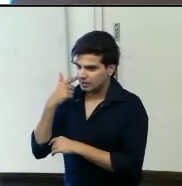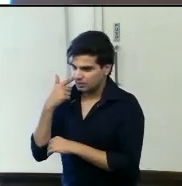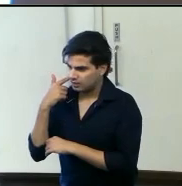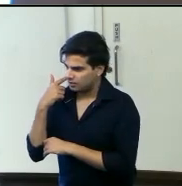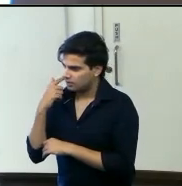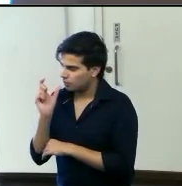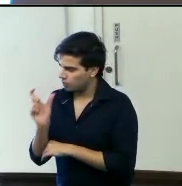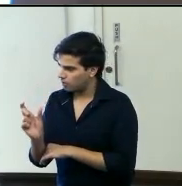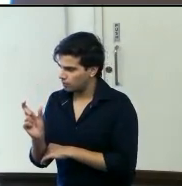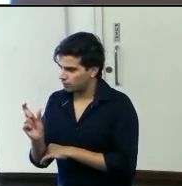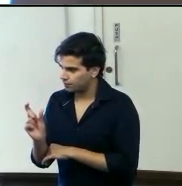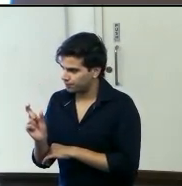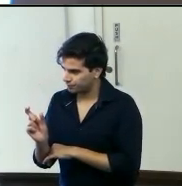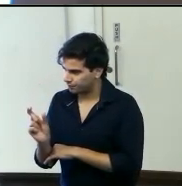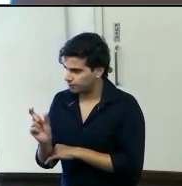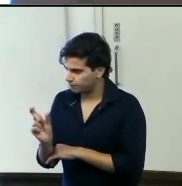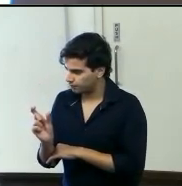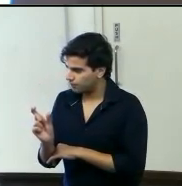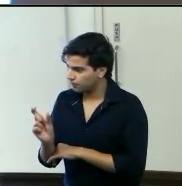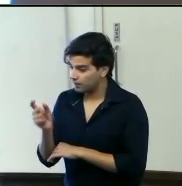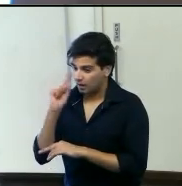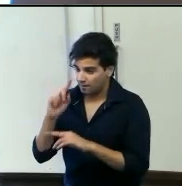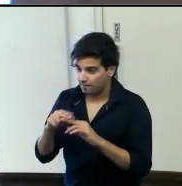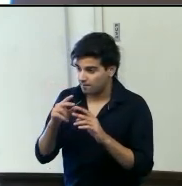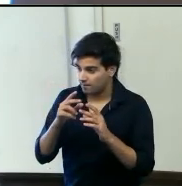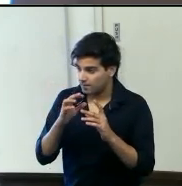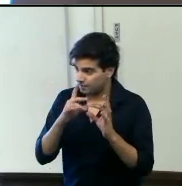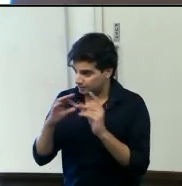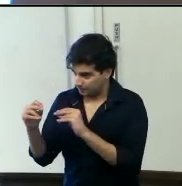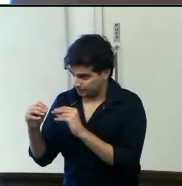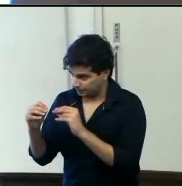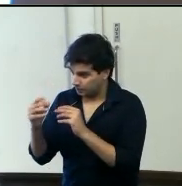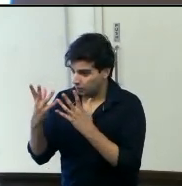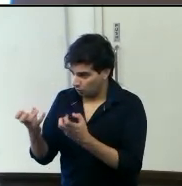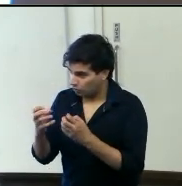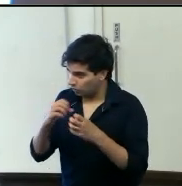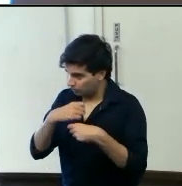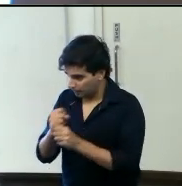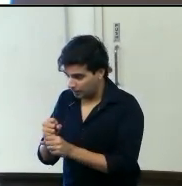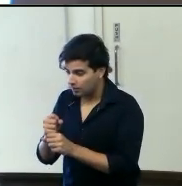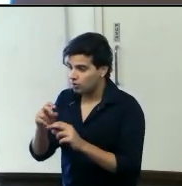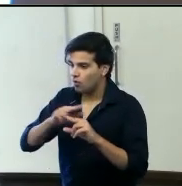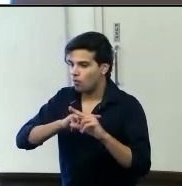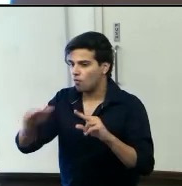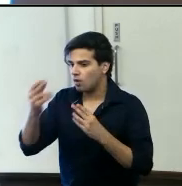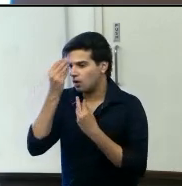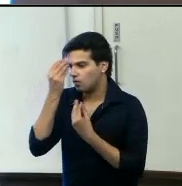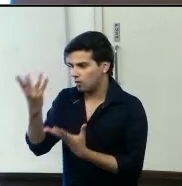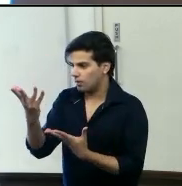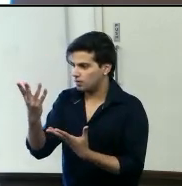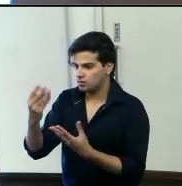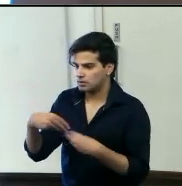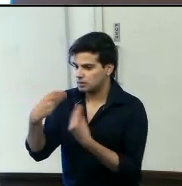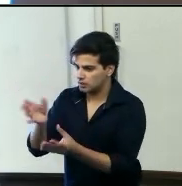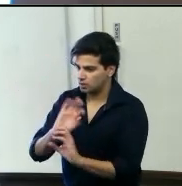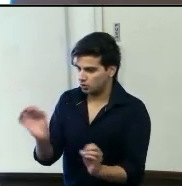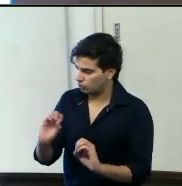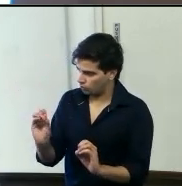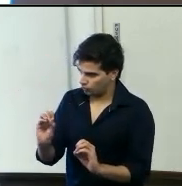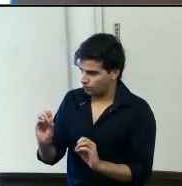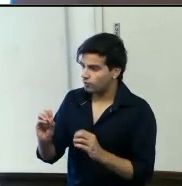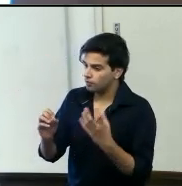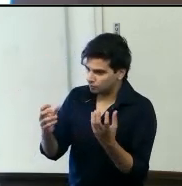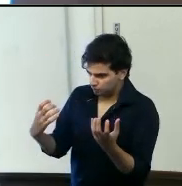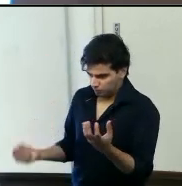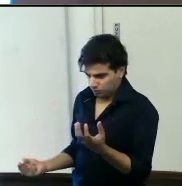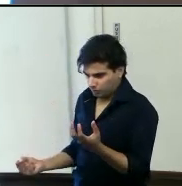one. So if you have to create dhvani, then the complete information is not to be given, so that there is